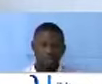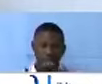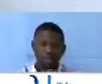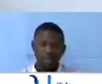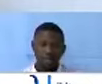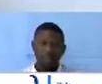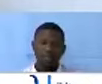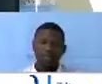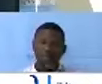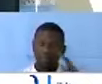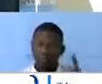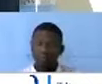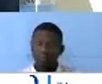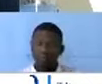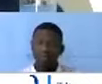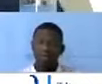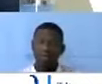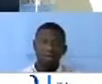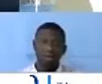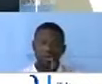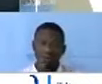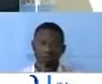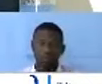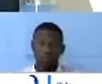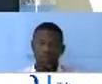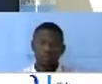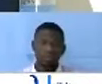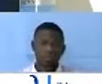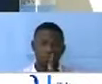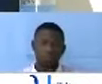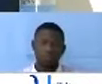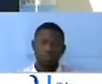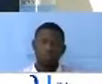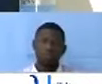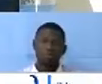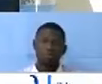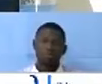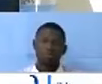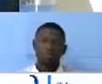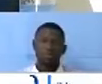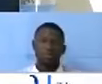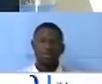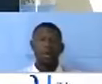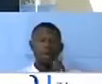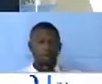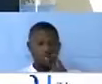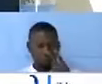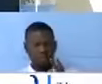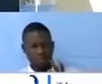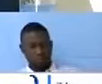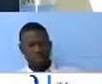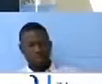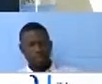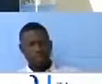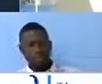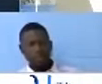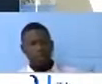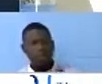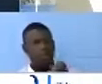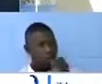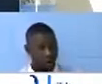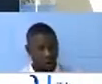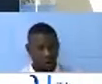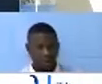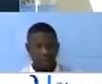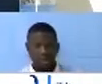you realize that their testimonies almost support the testimony of the victims? Why, that's the thing that you can't do, say the